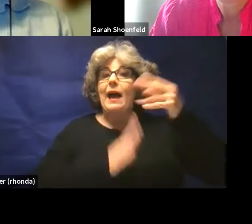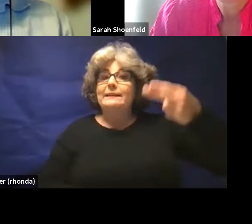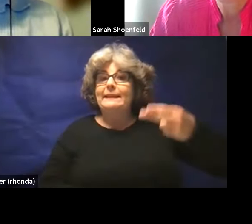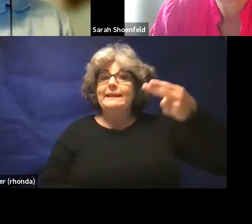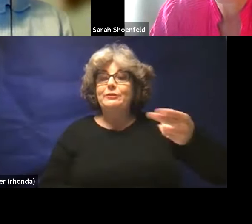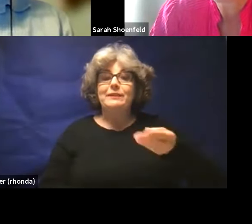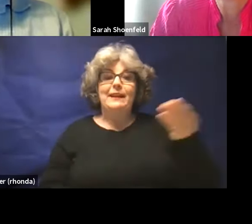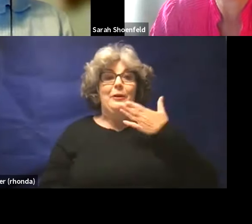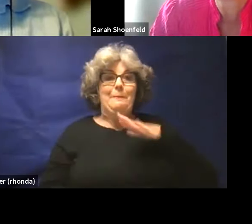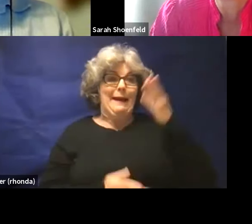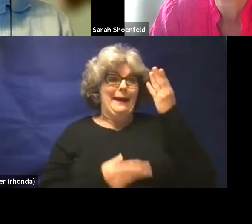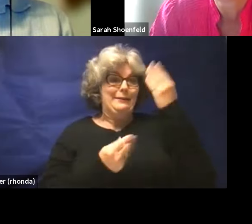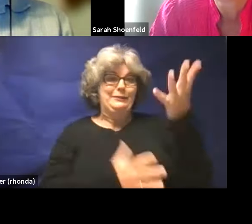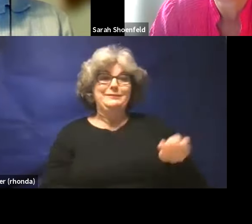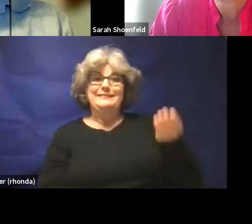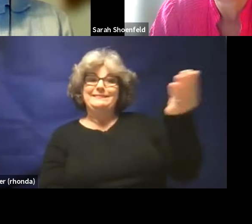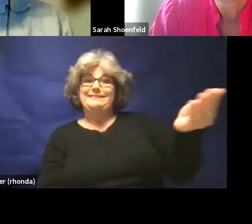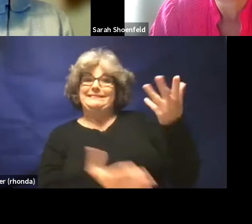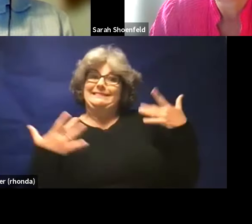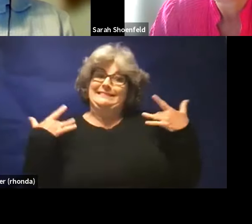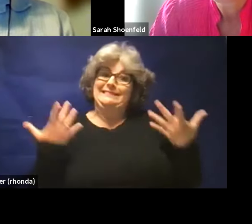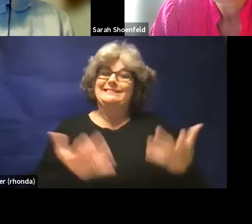all bad news.